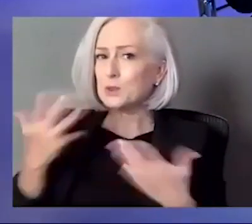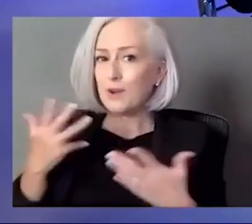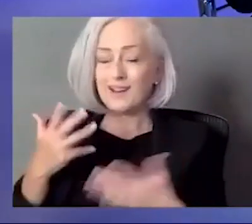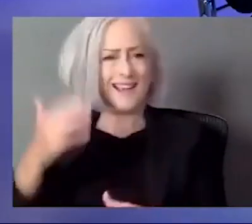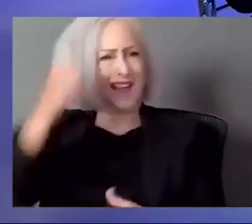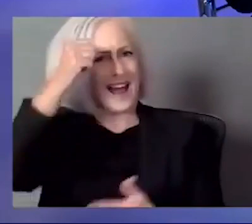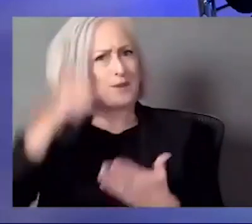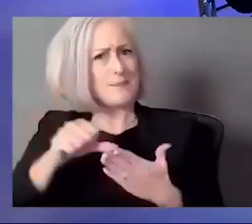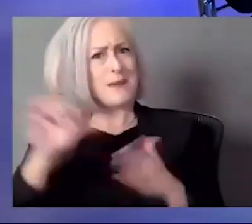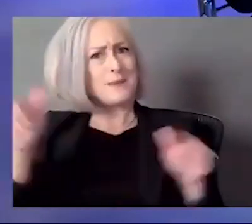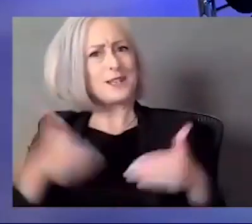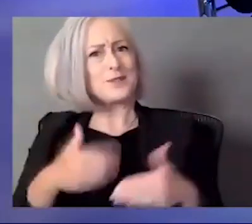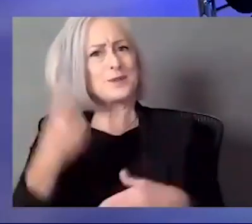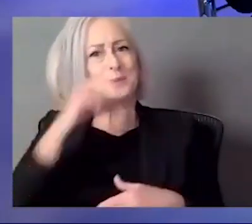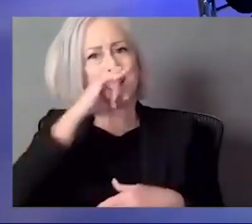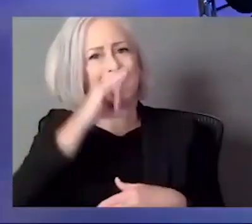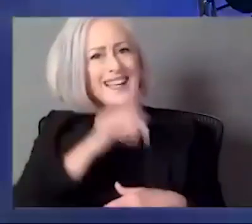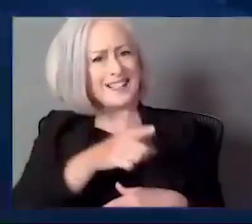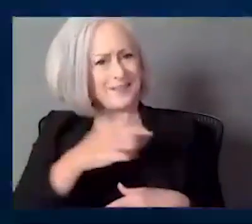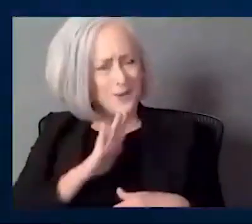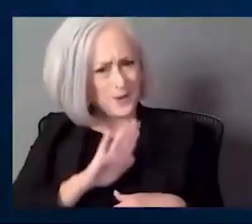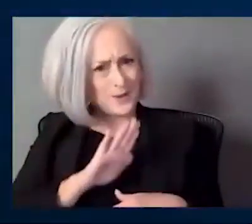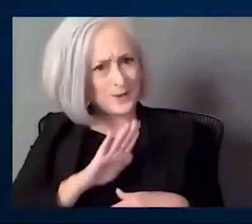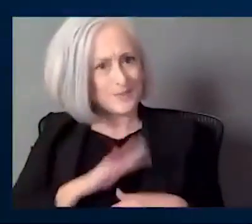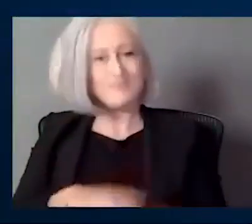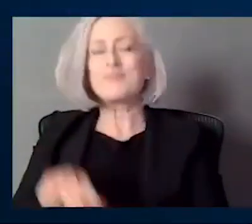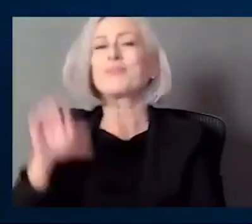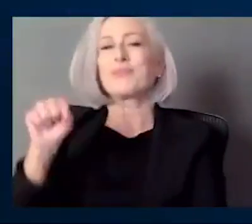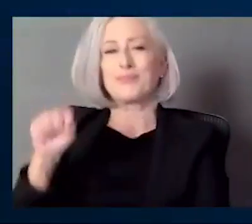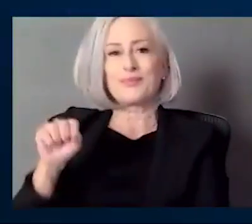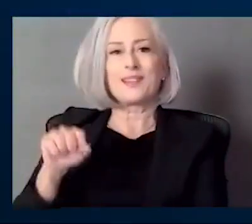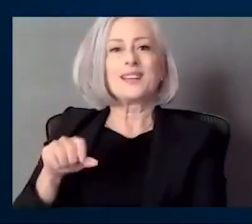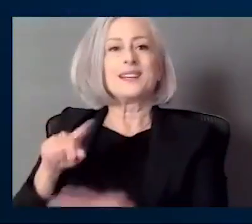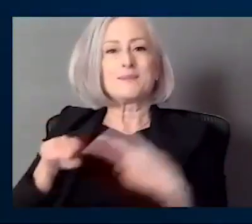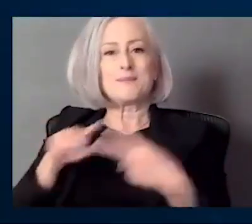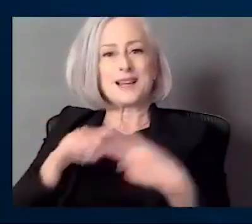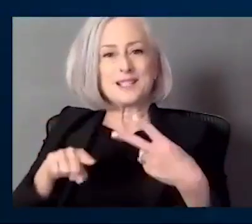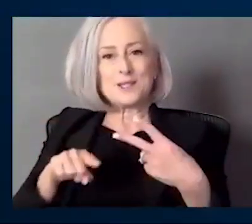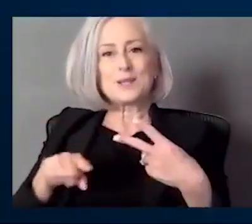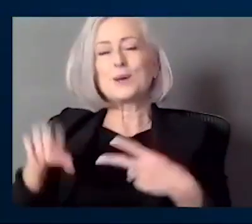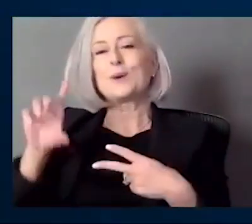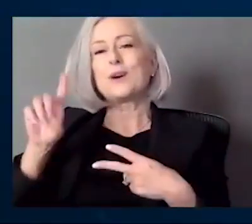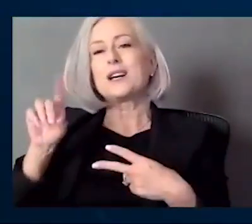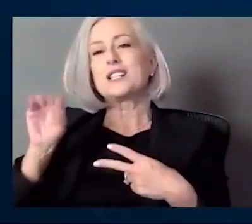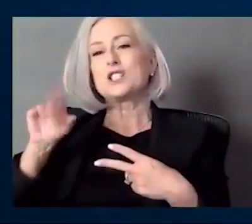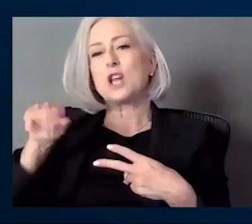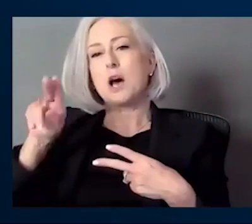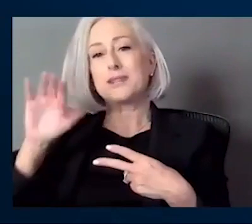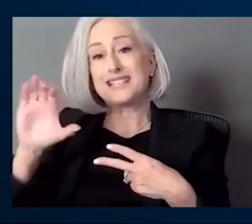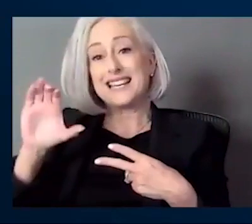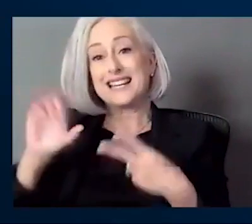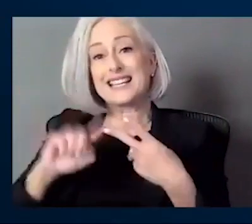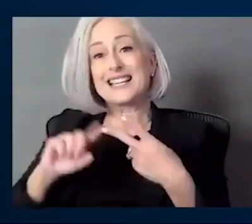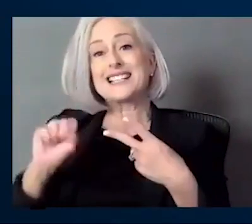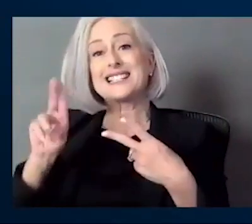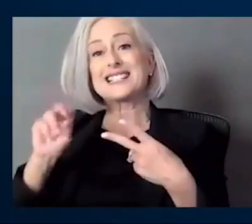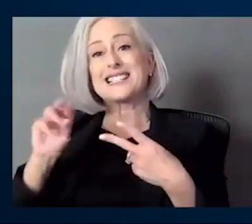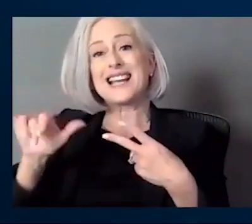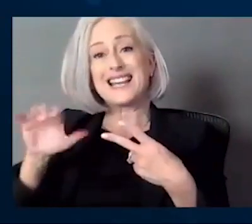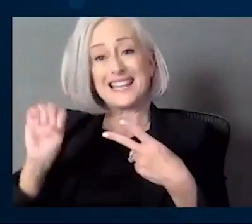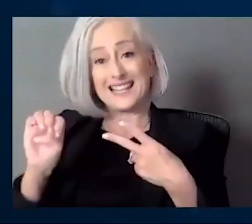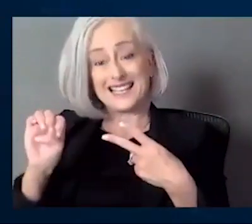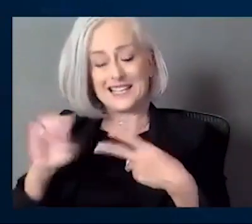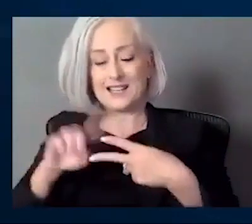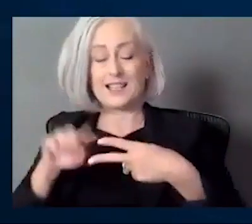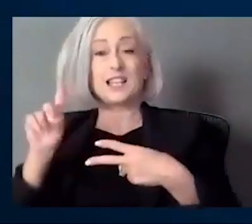before, have. too. You have. So Sonny, this is Dominic and Sonny, my two monkeys right here. Dominic is 5. And